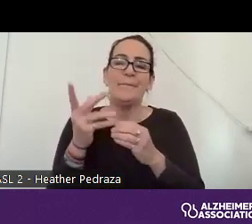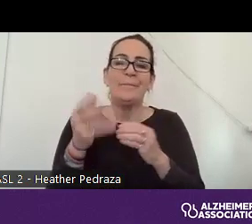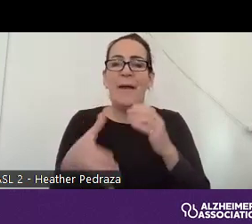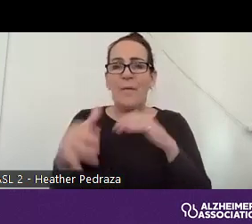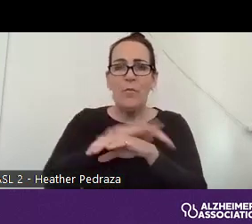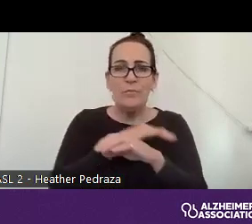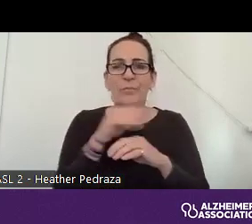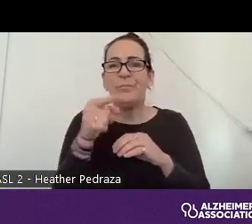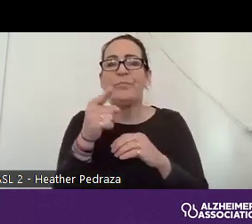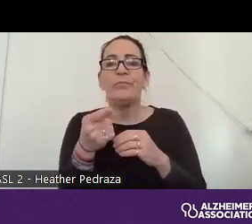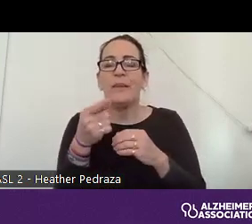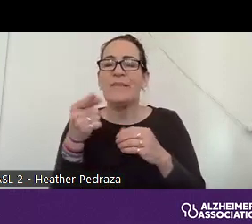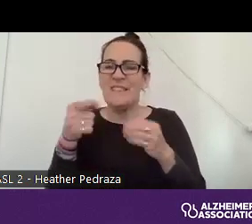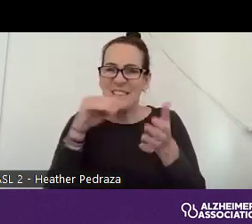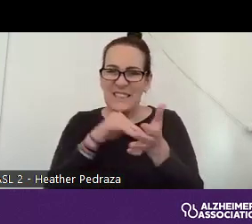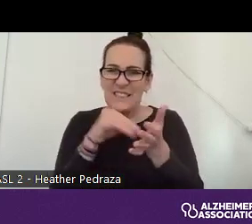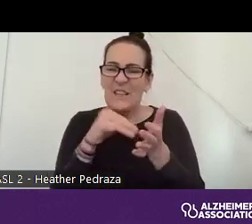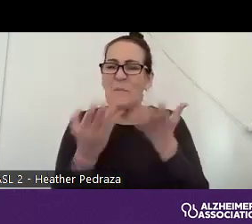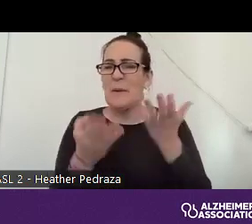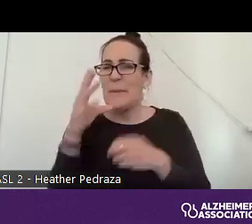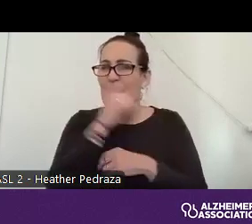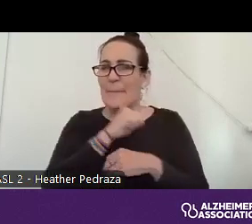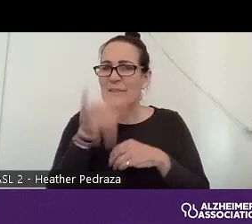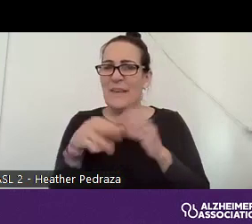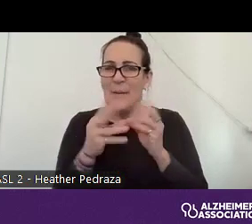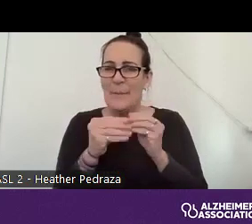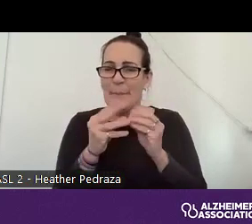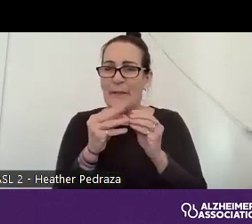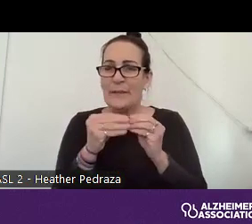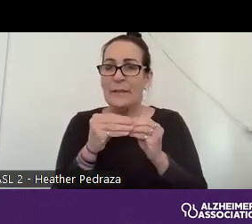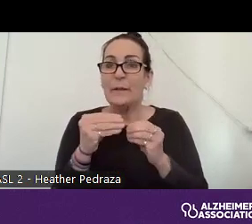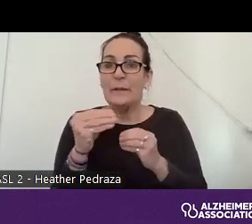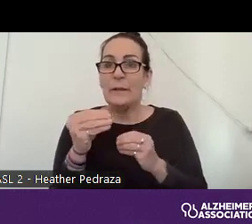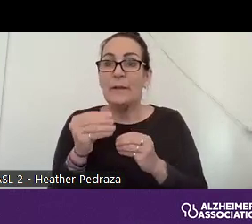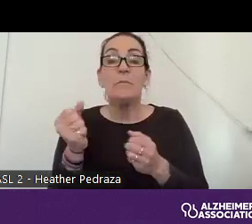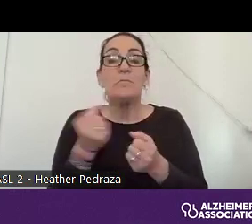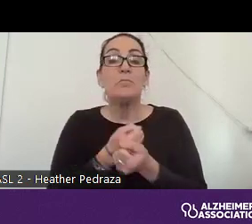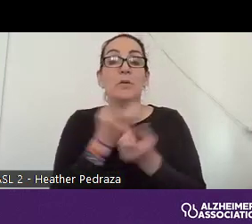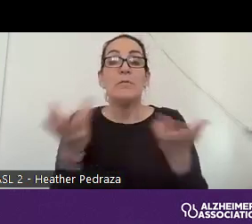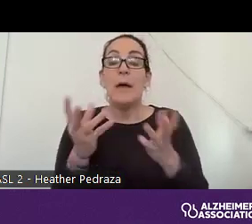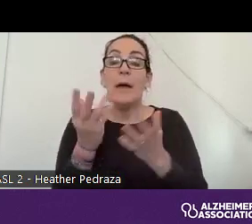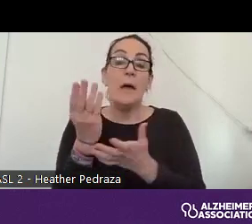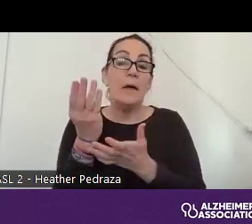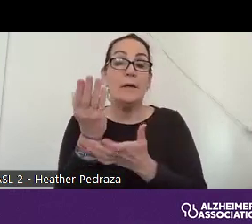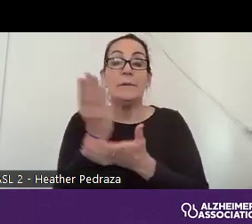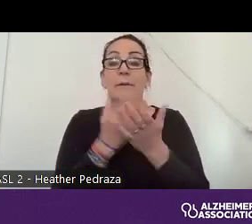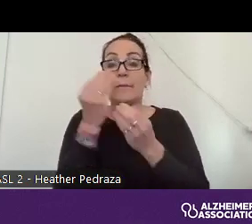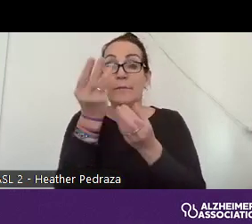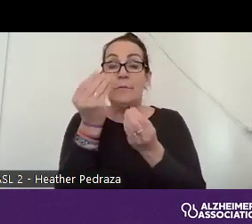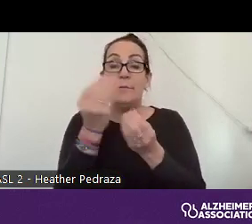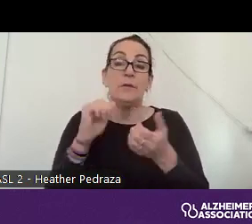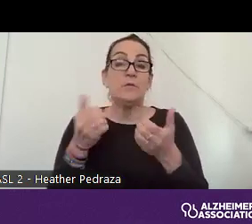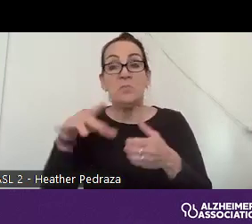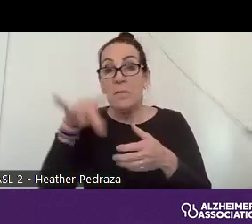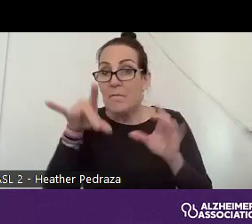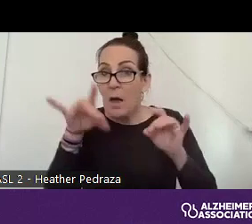is, just in case you missed that last meeting, give a little bit about some of the findings that we had, and then also